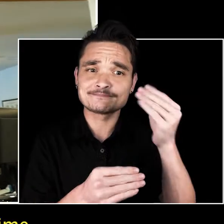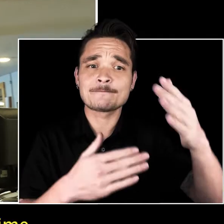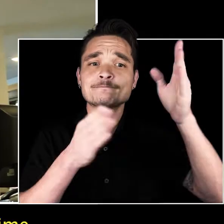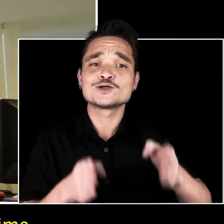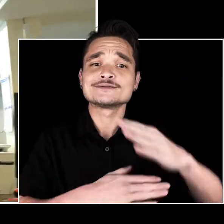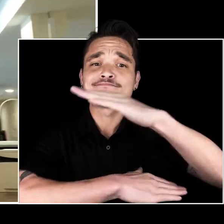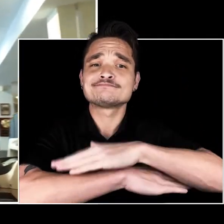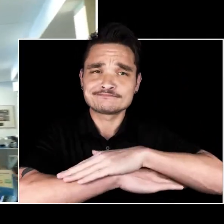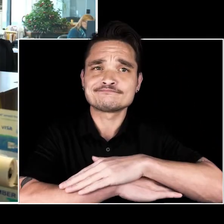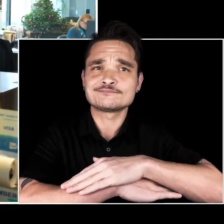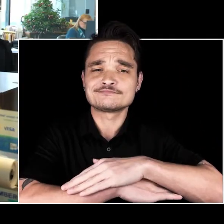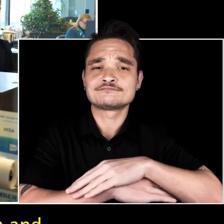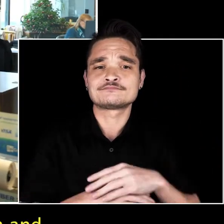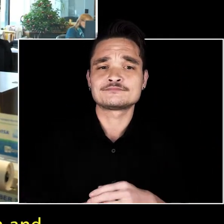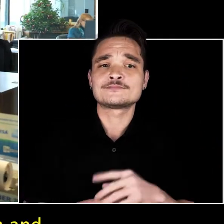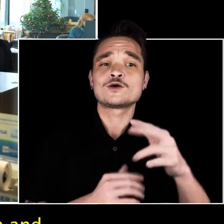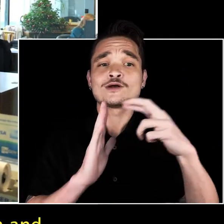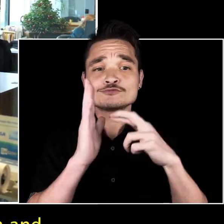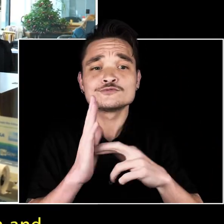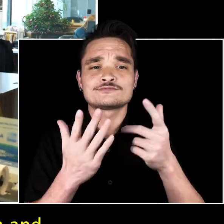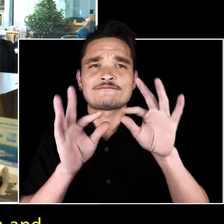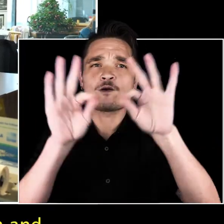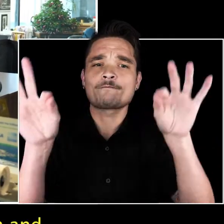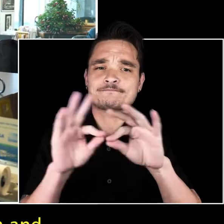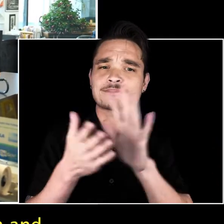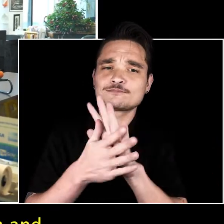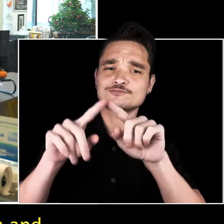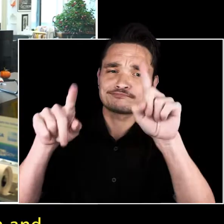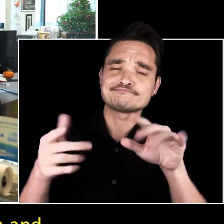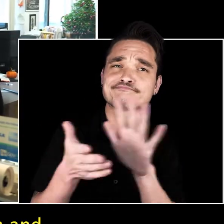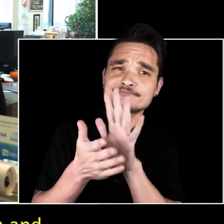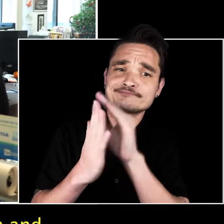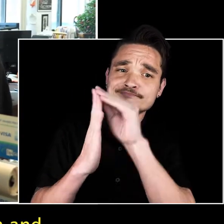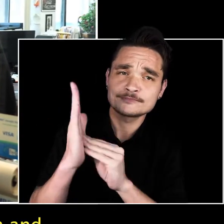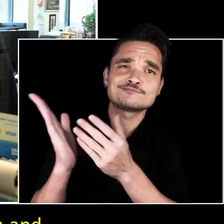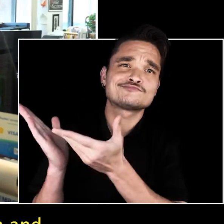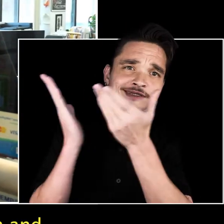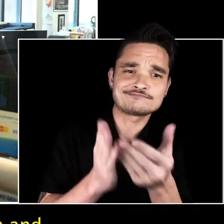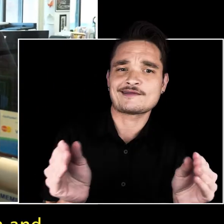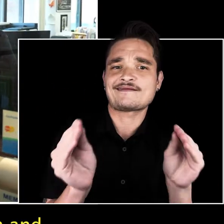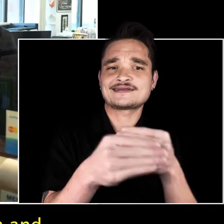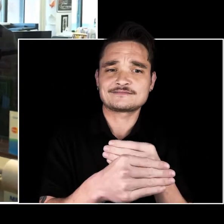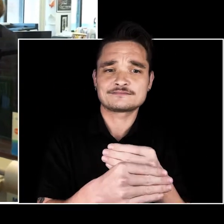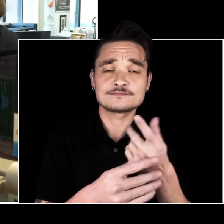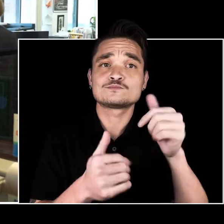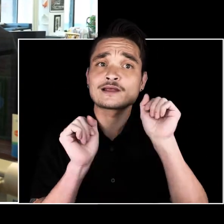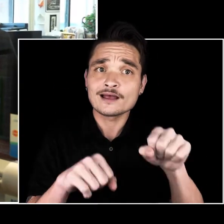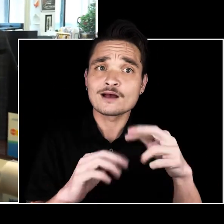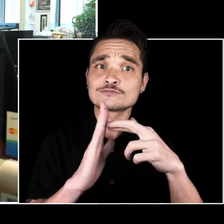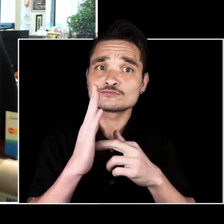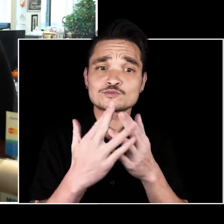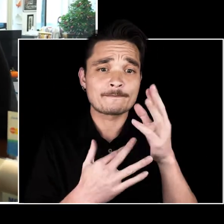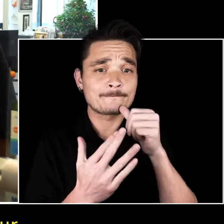clerk's office of the town that you live in. You can register by filling out a form and bringing it to your town clerk's office. You can